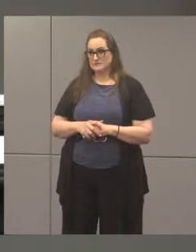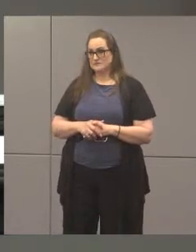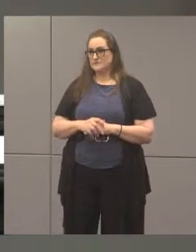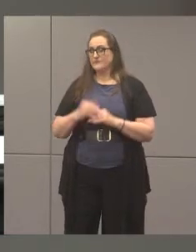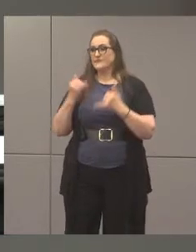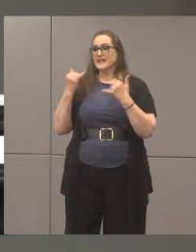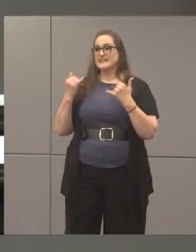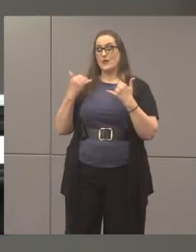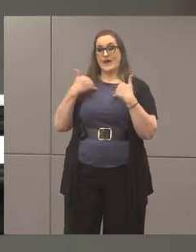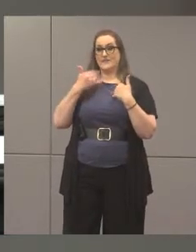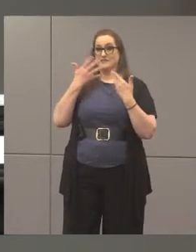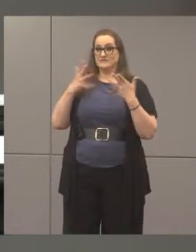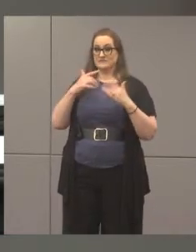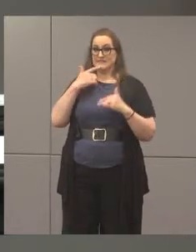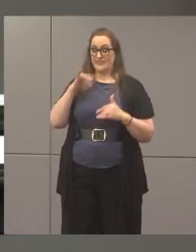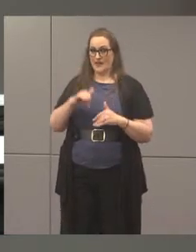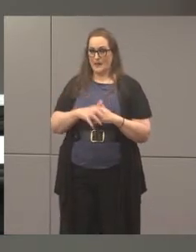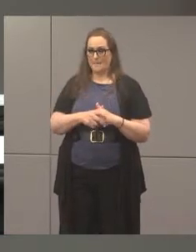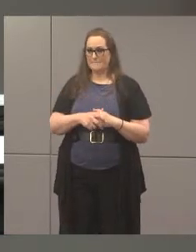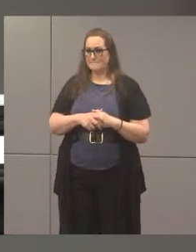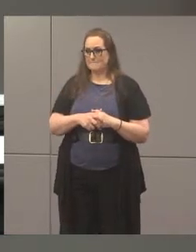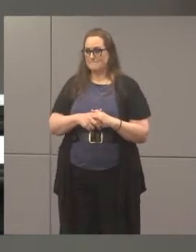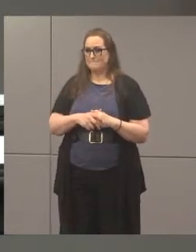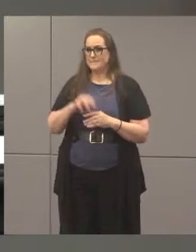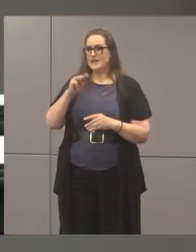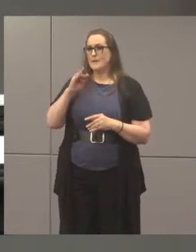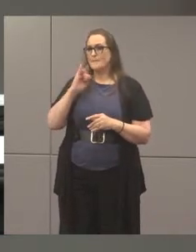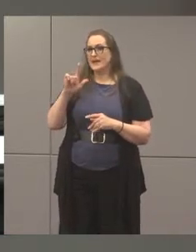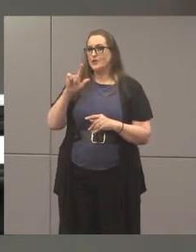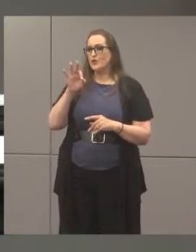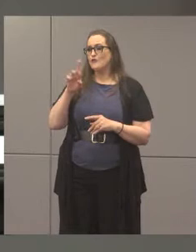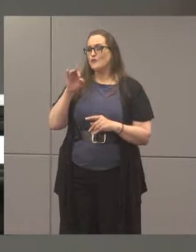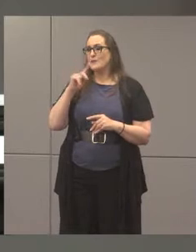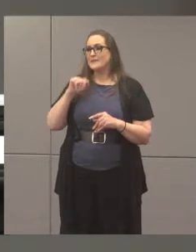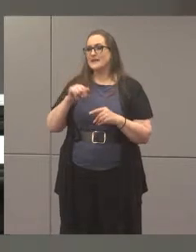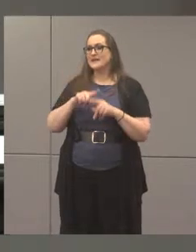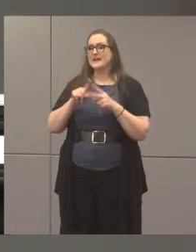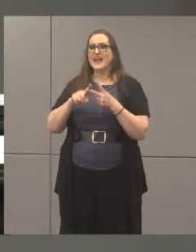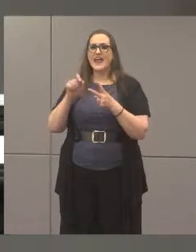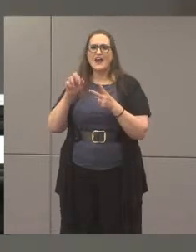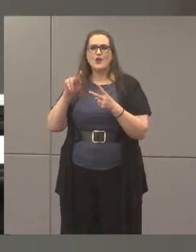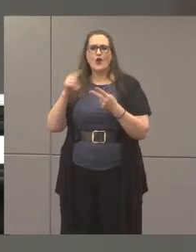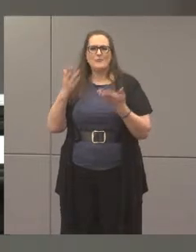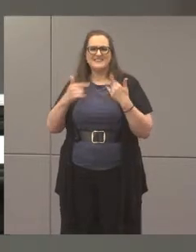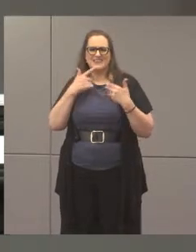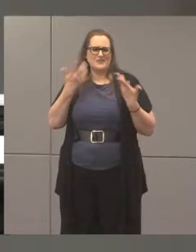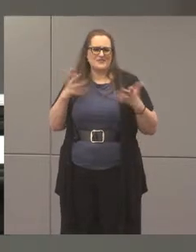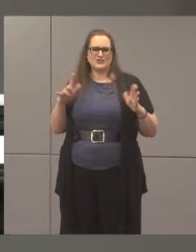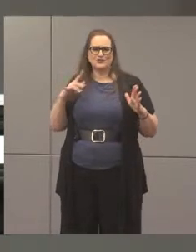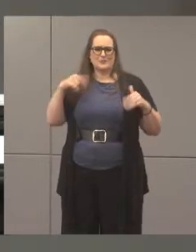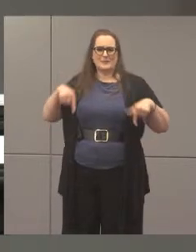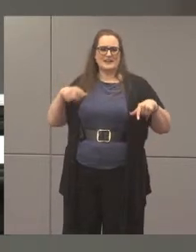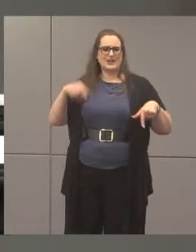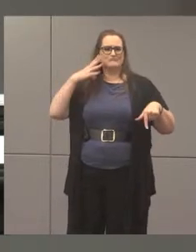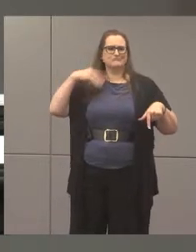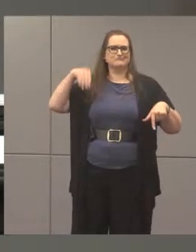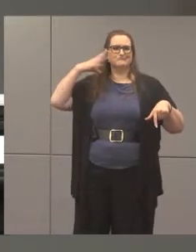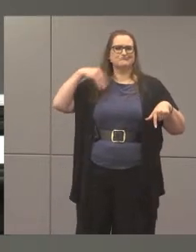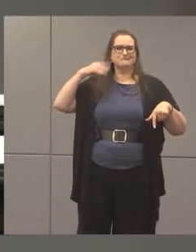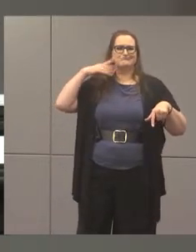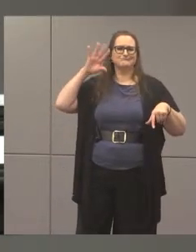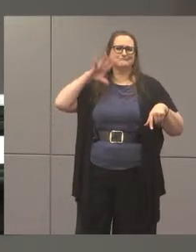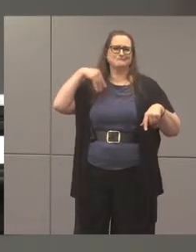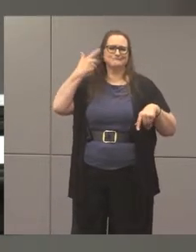Now, having said that, Michael Freeman and Art might go, we've been here for years, we don't need to take these